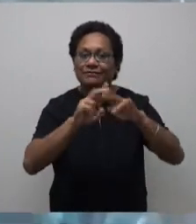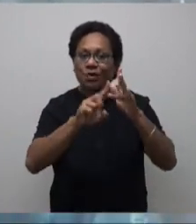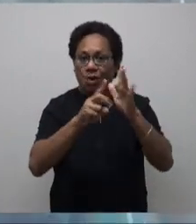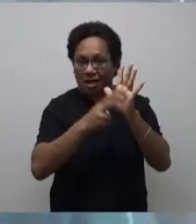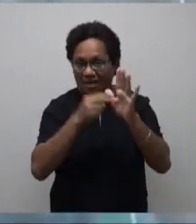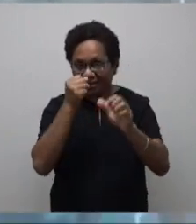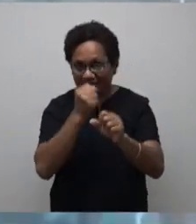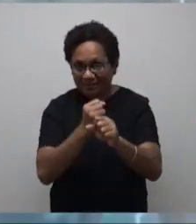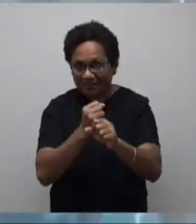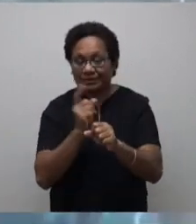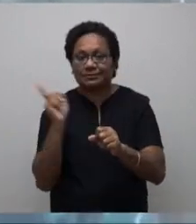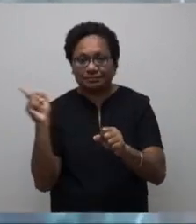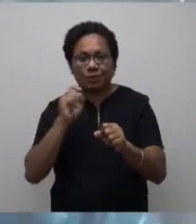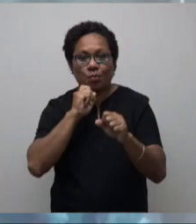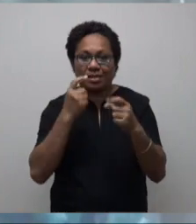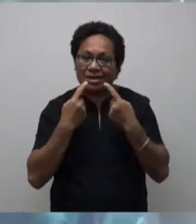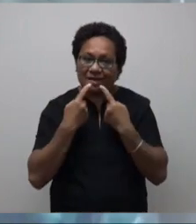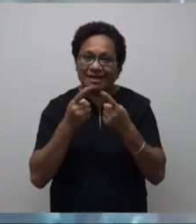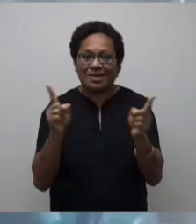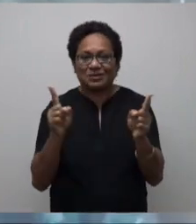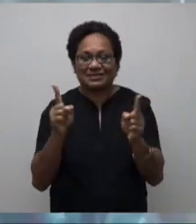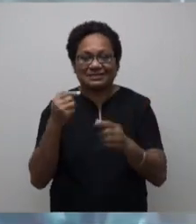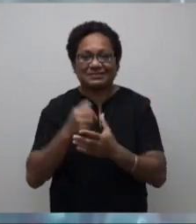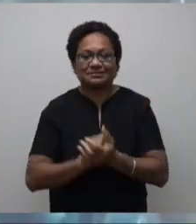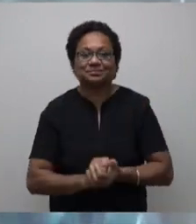announcement for this evening. Thank you, sir.